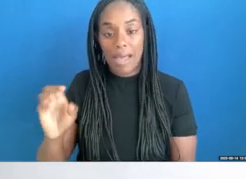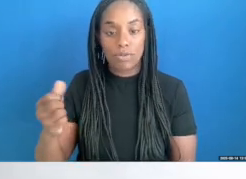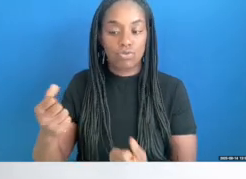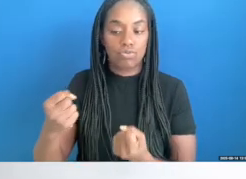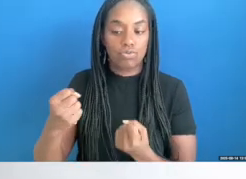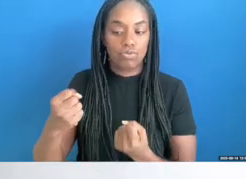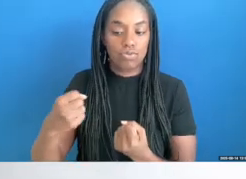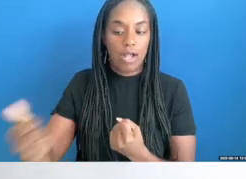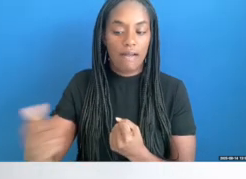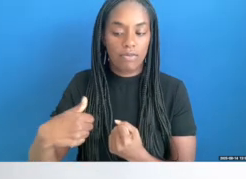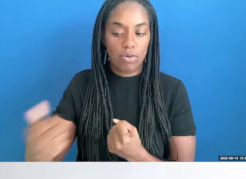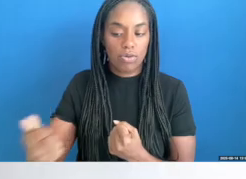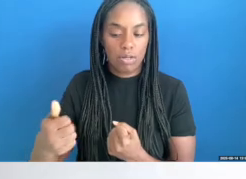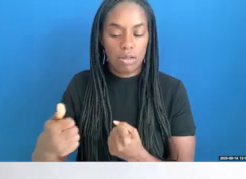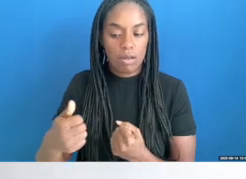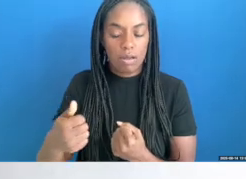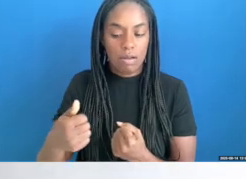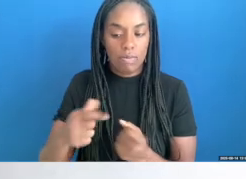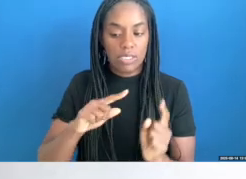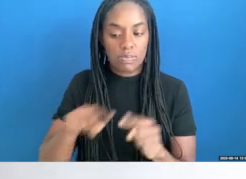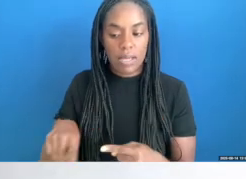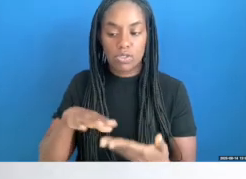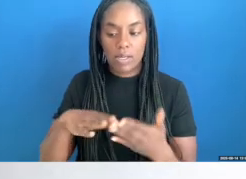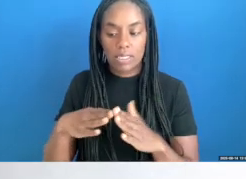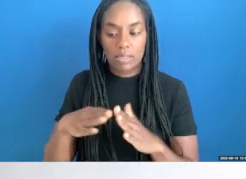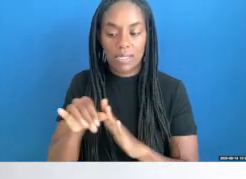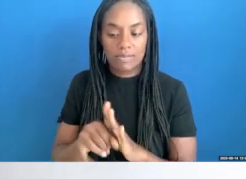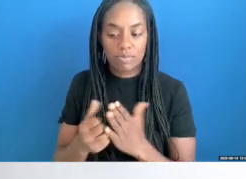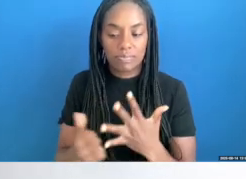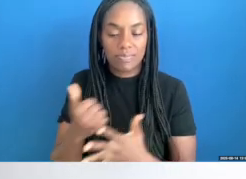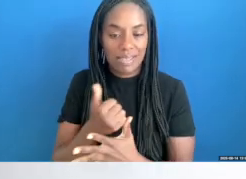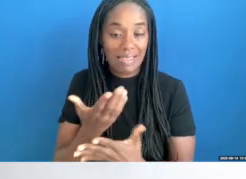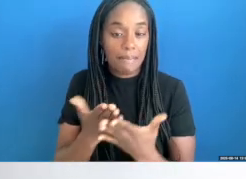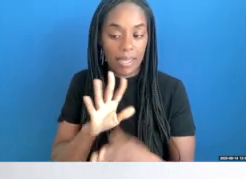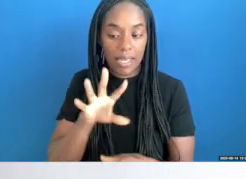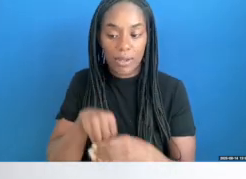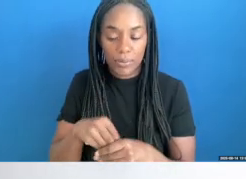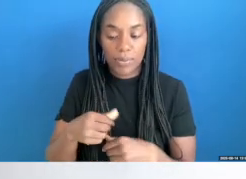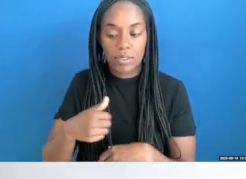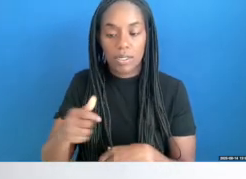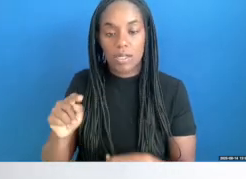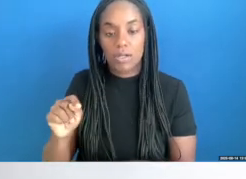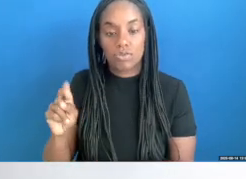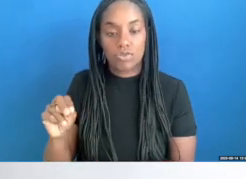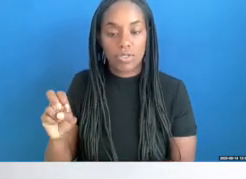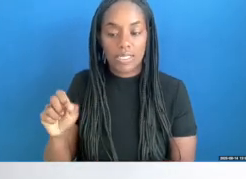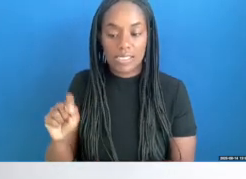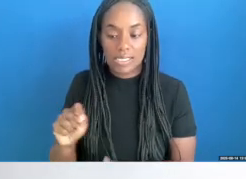identified priorities that may include transit, active transportation